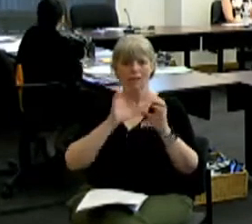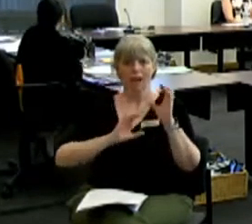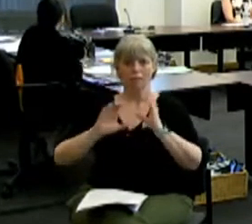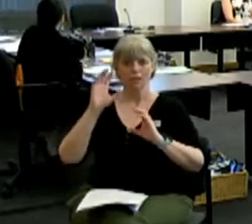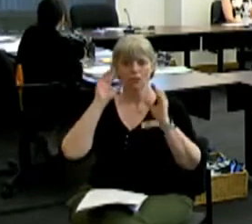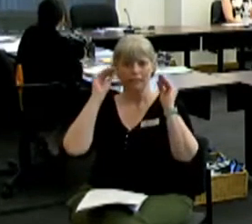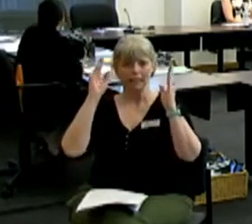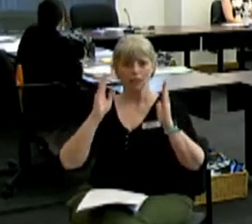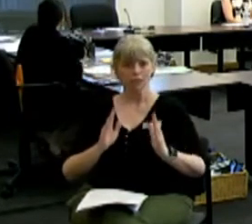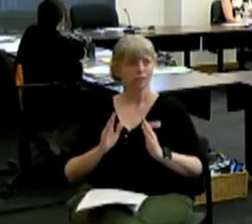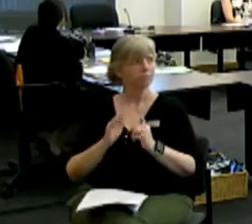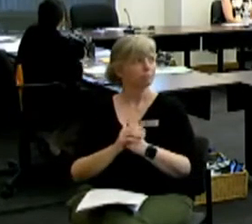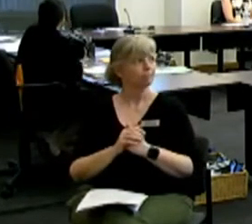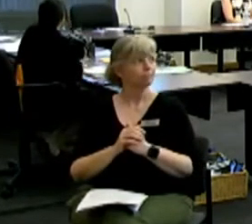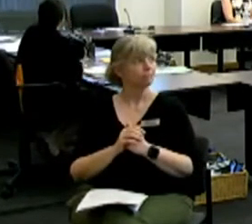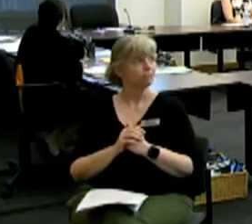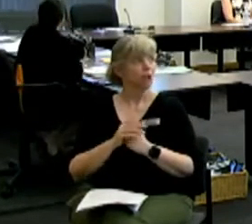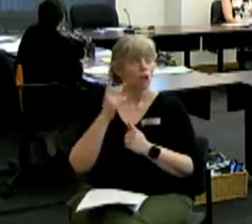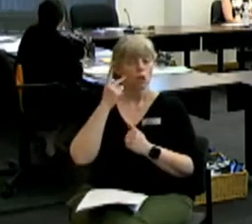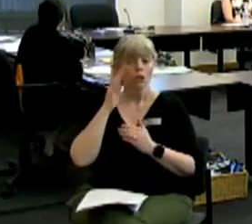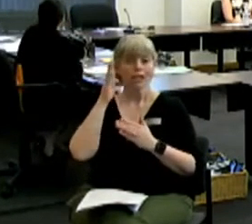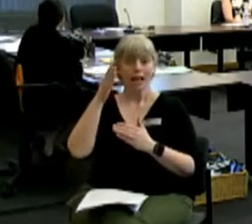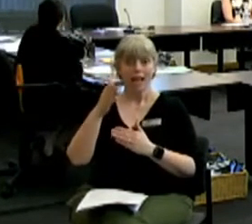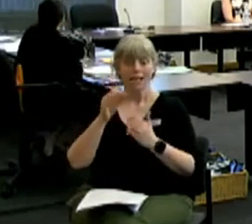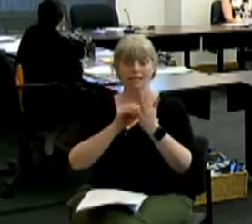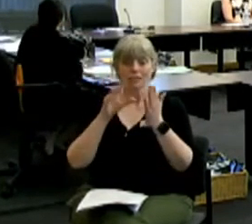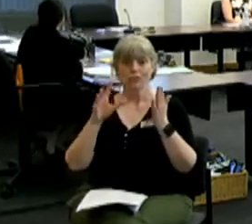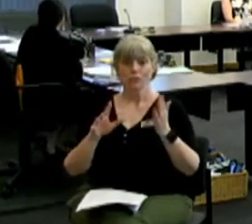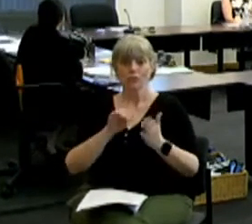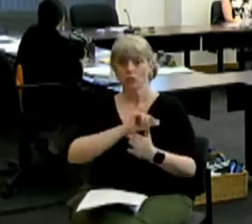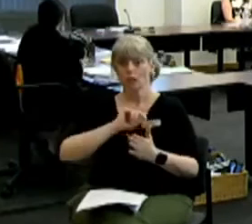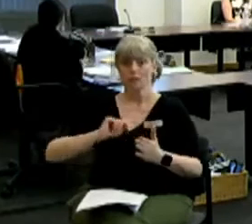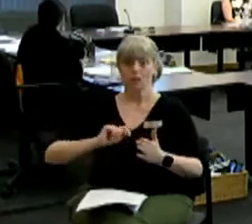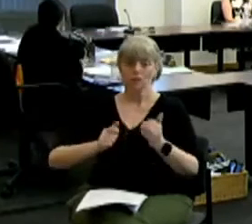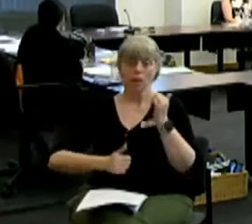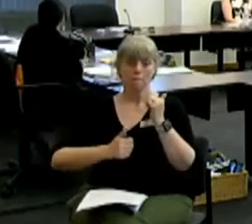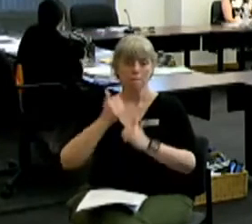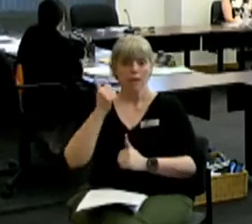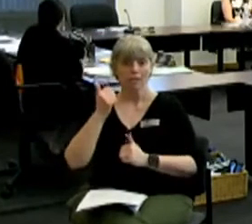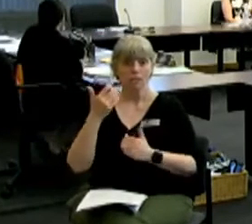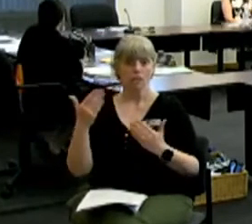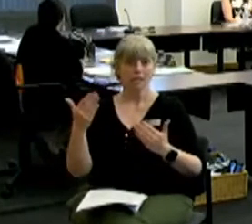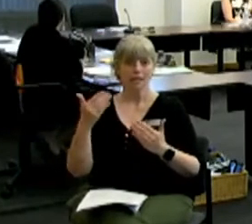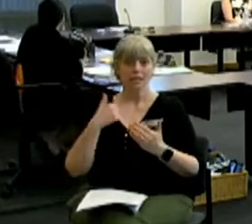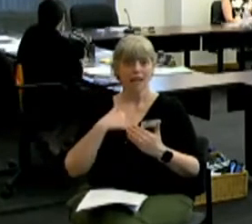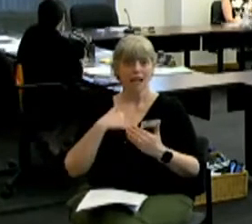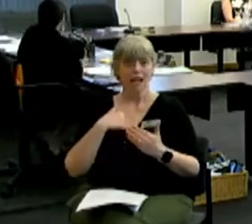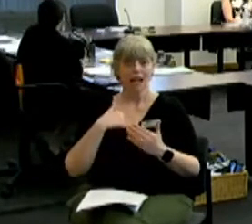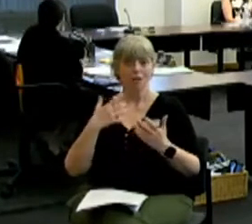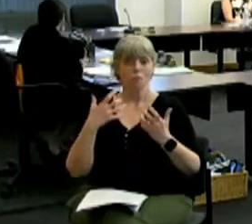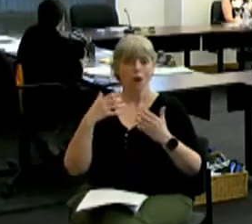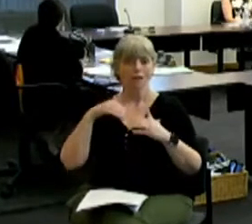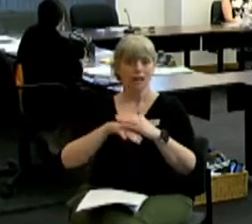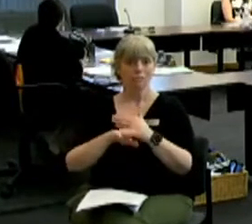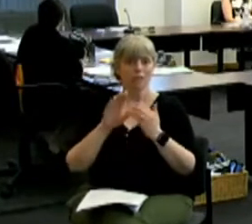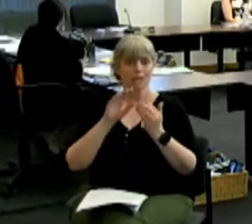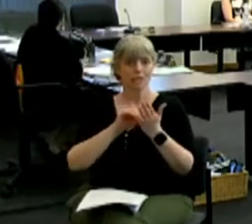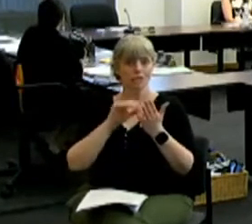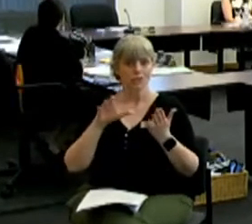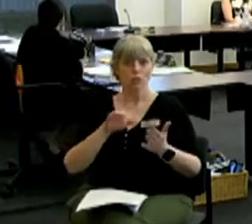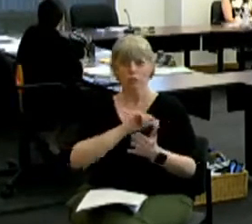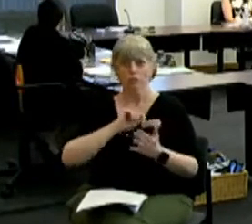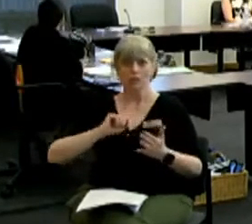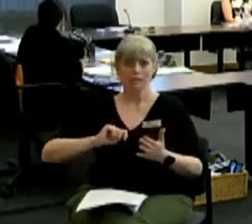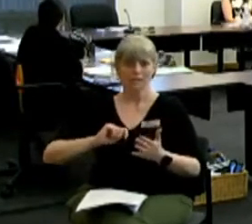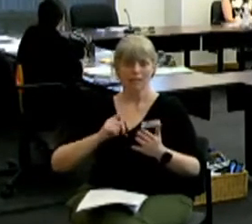So the student trustee. So the major thing that I wanted to come into student trustee, not